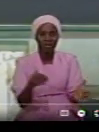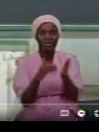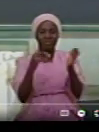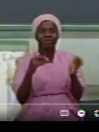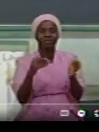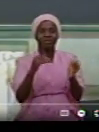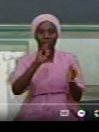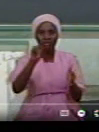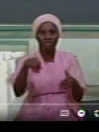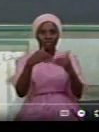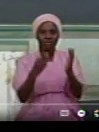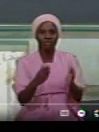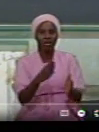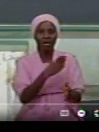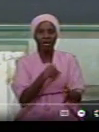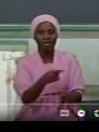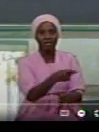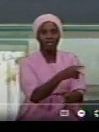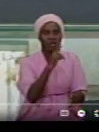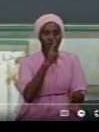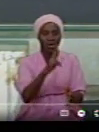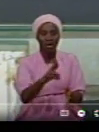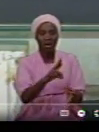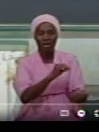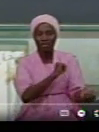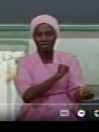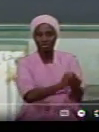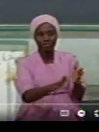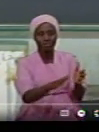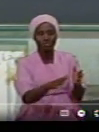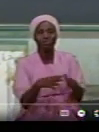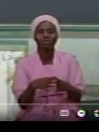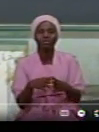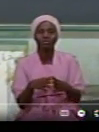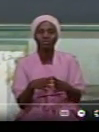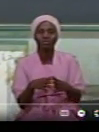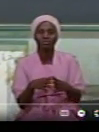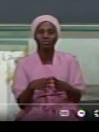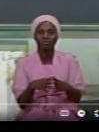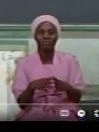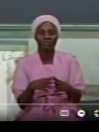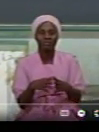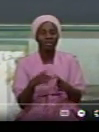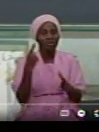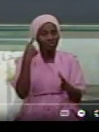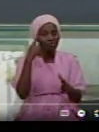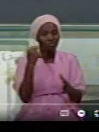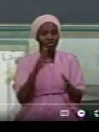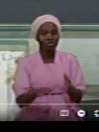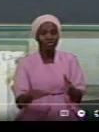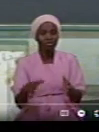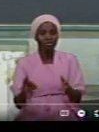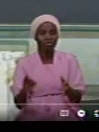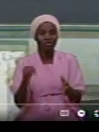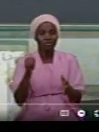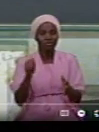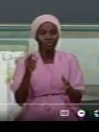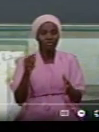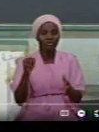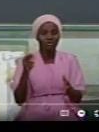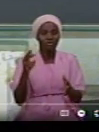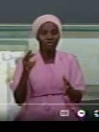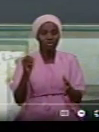And they are smitten. And they are destroyed. For the children of Ammon and Moab stood